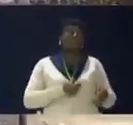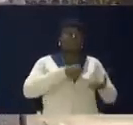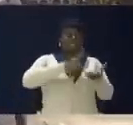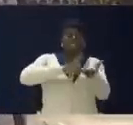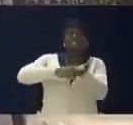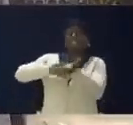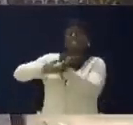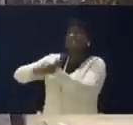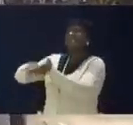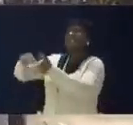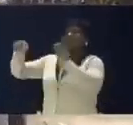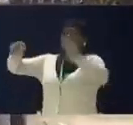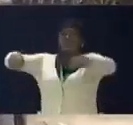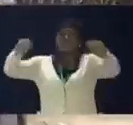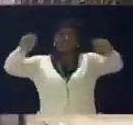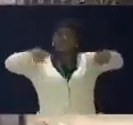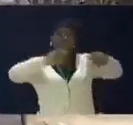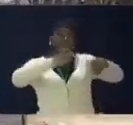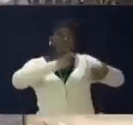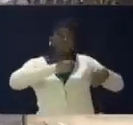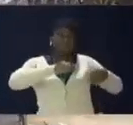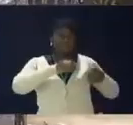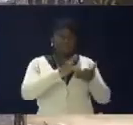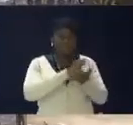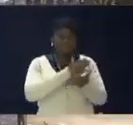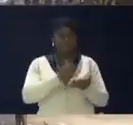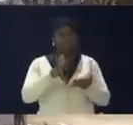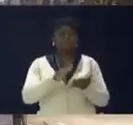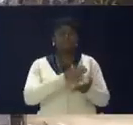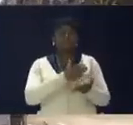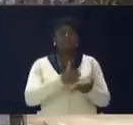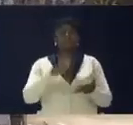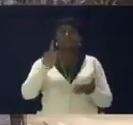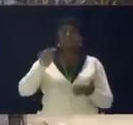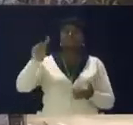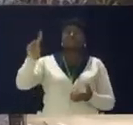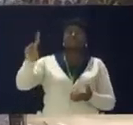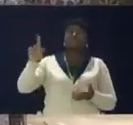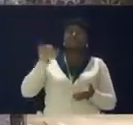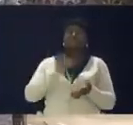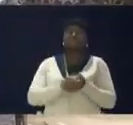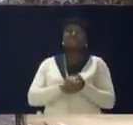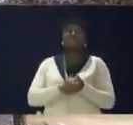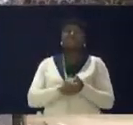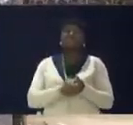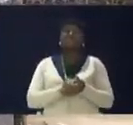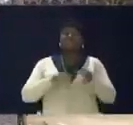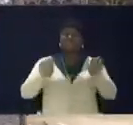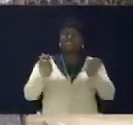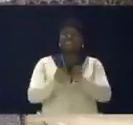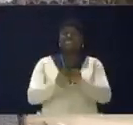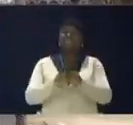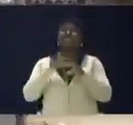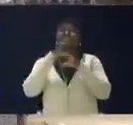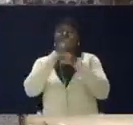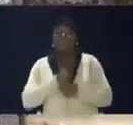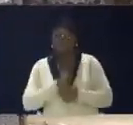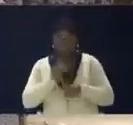danceable music. One that even elders can dance to.